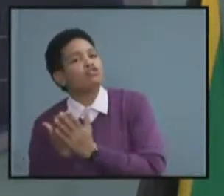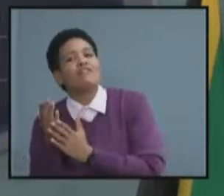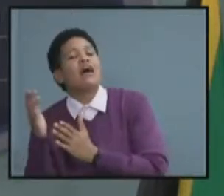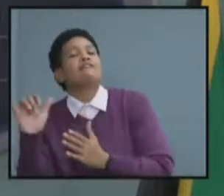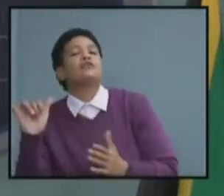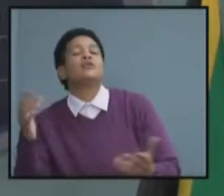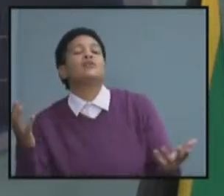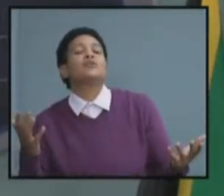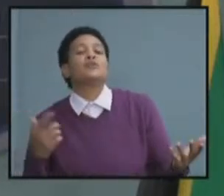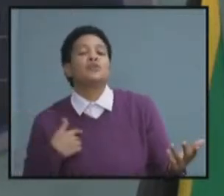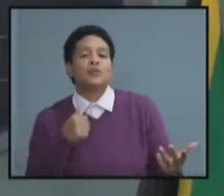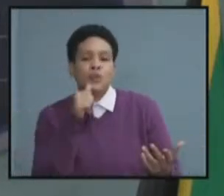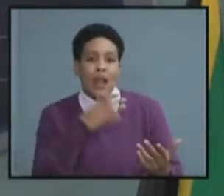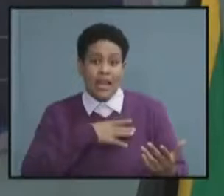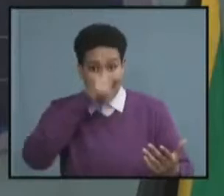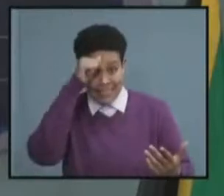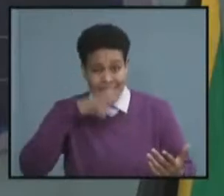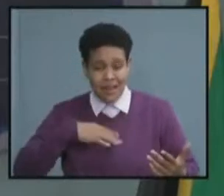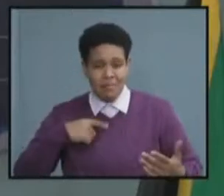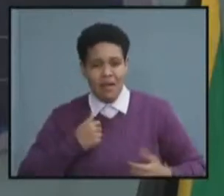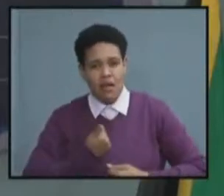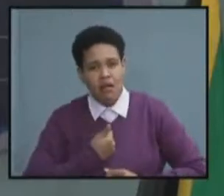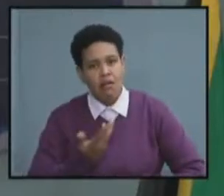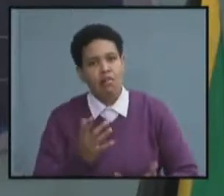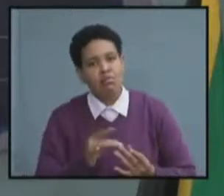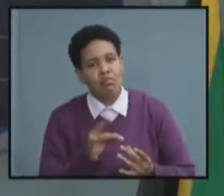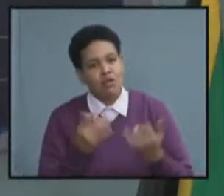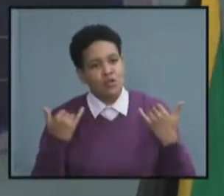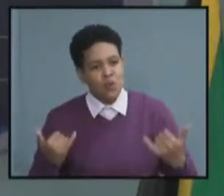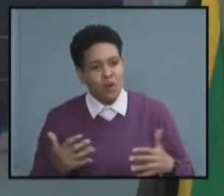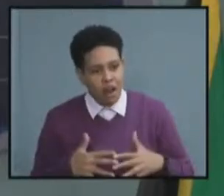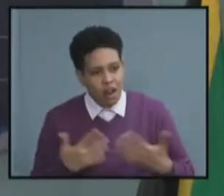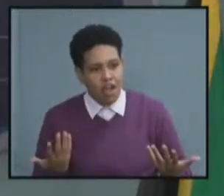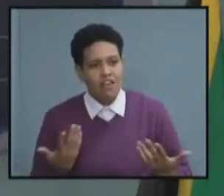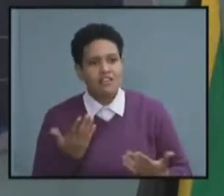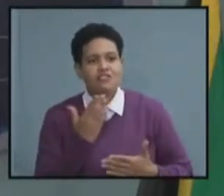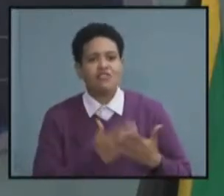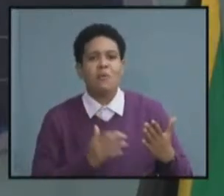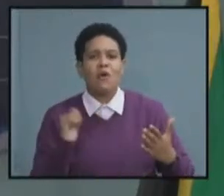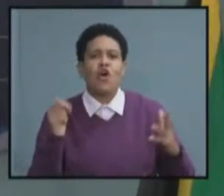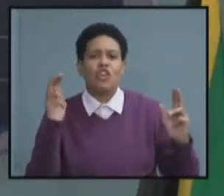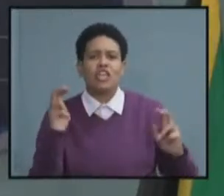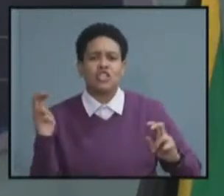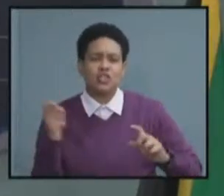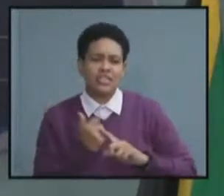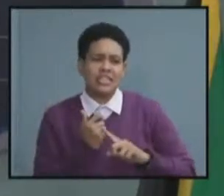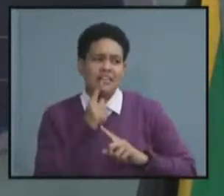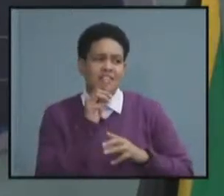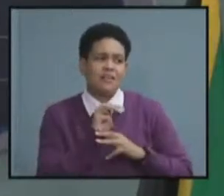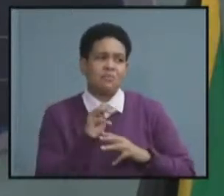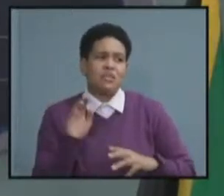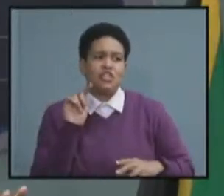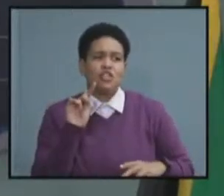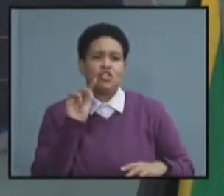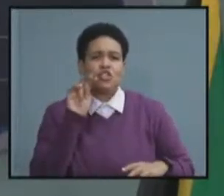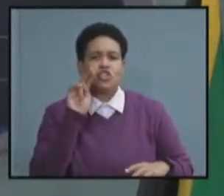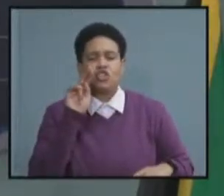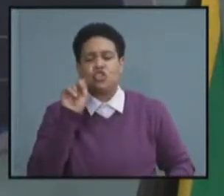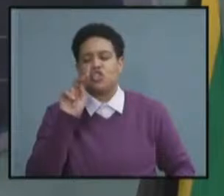think I've poured out my soul to you today. There are some other matters which Minister